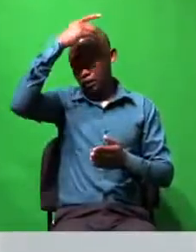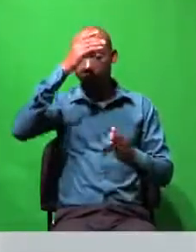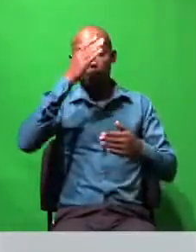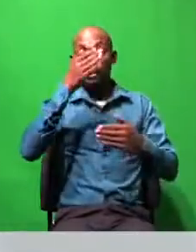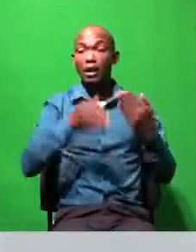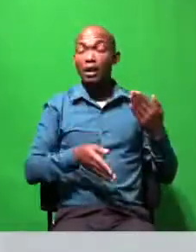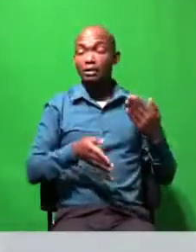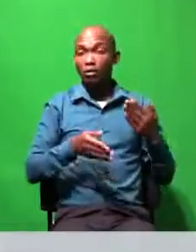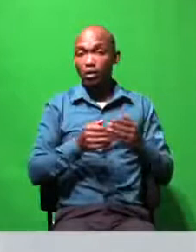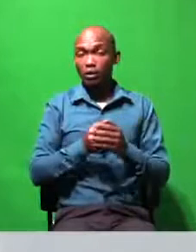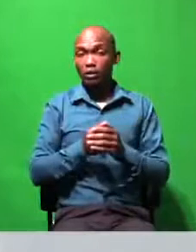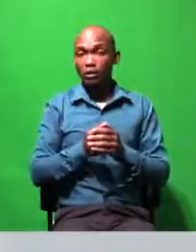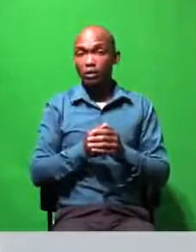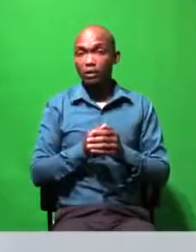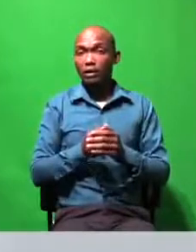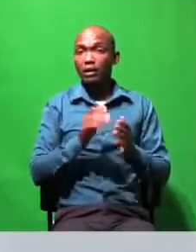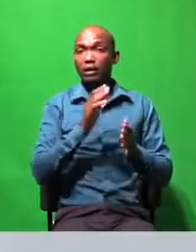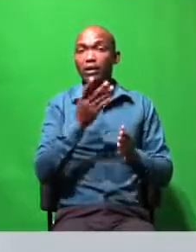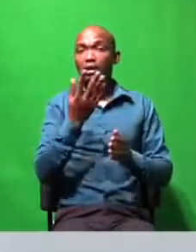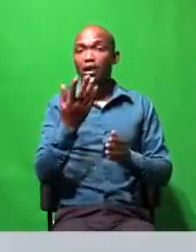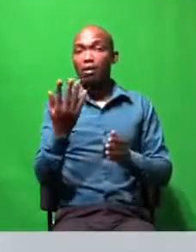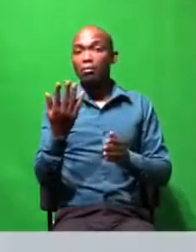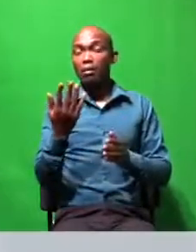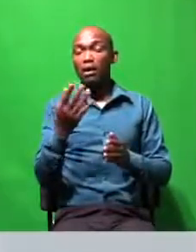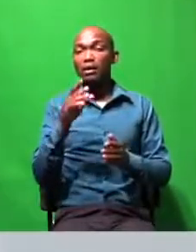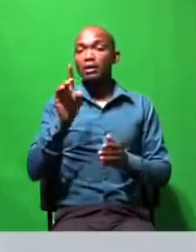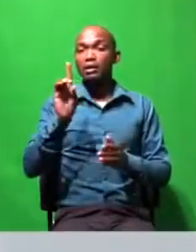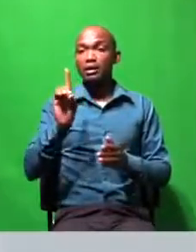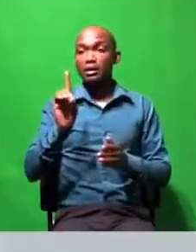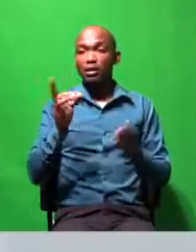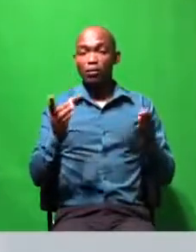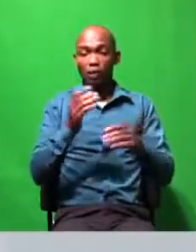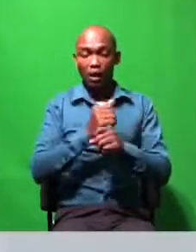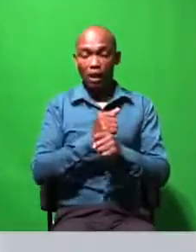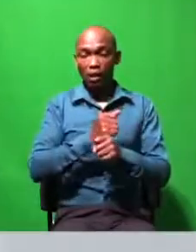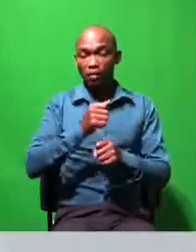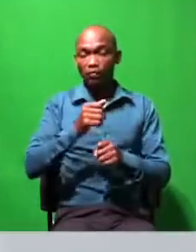And the last one, number D, we have angle